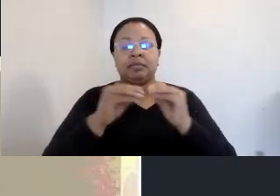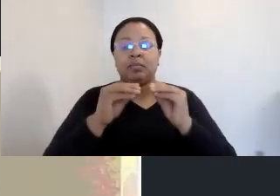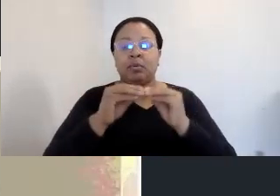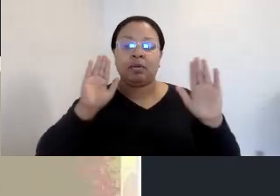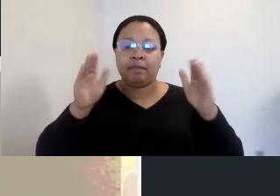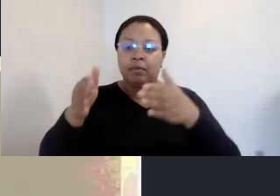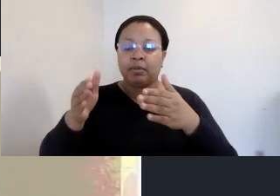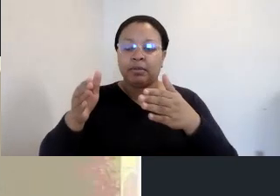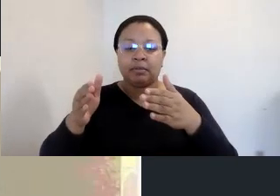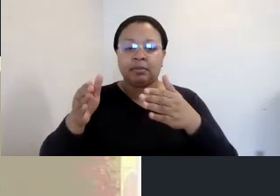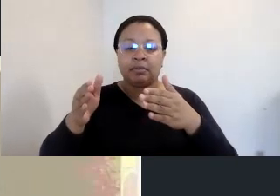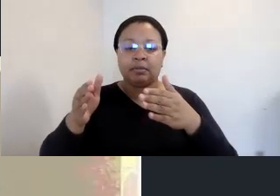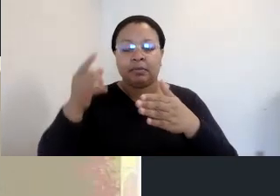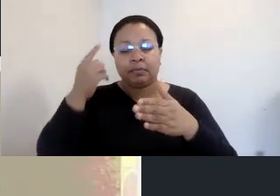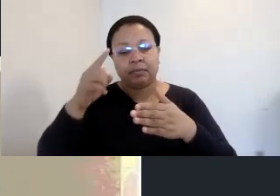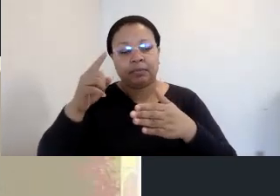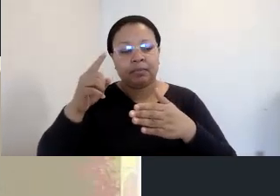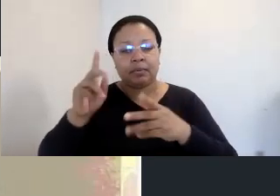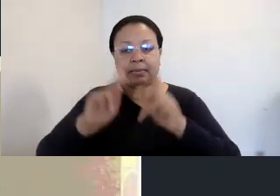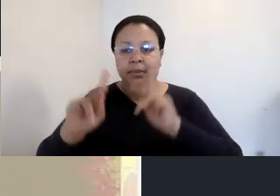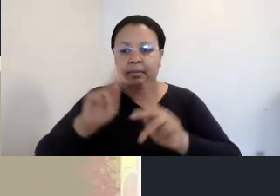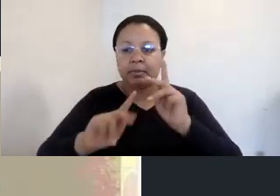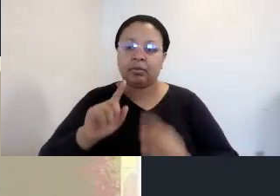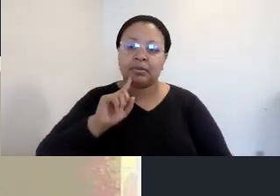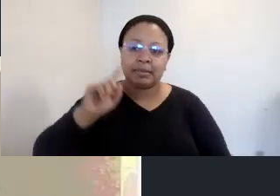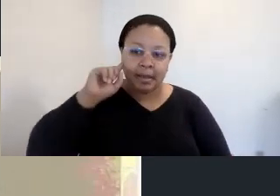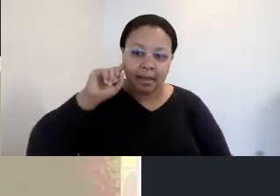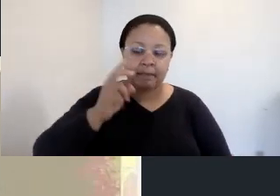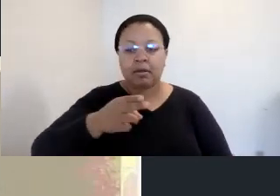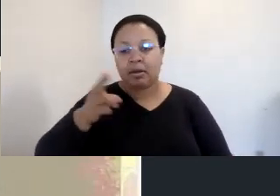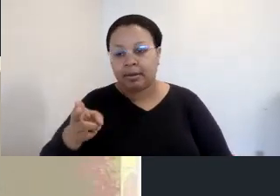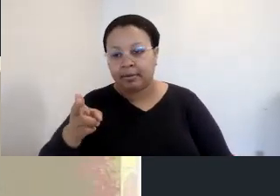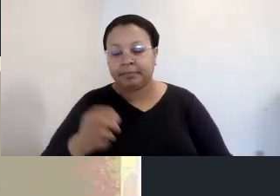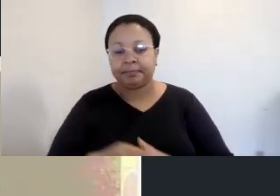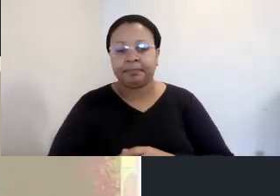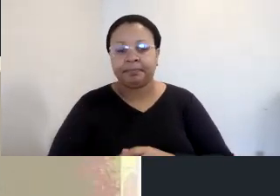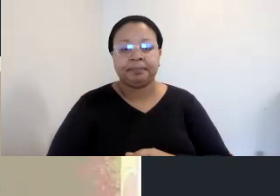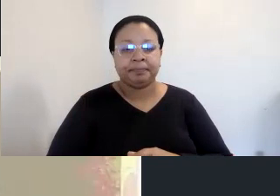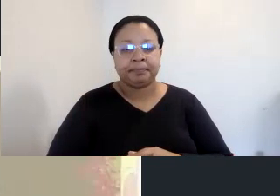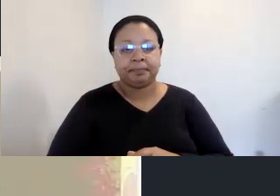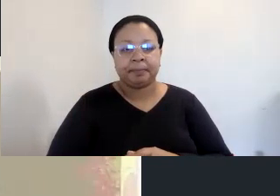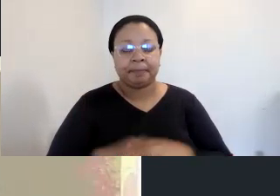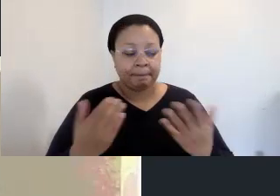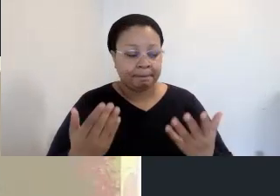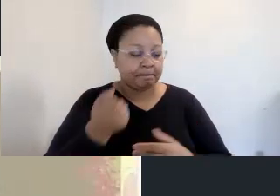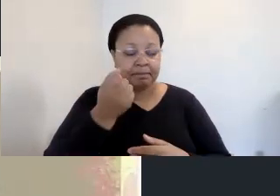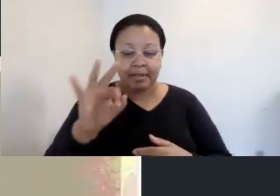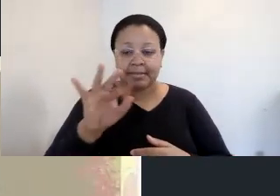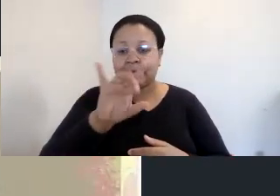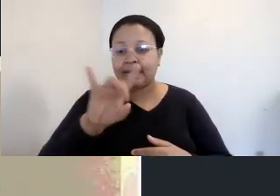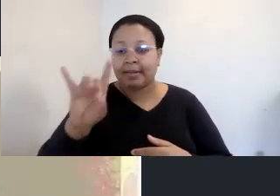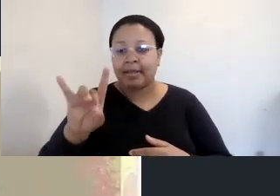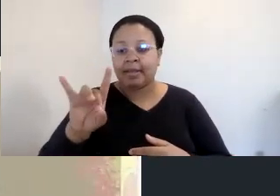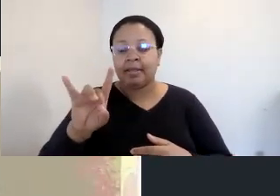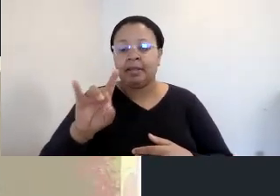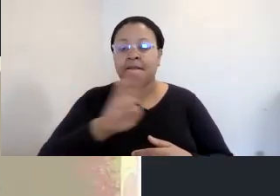for individuals who are deaf and hard of hearing. In 1988, the board of